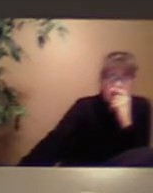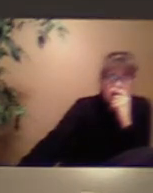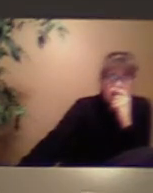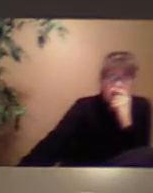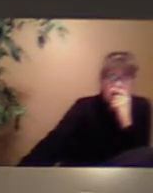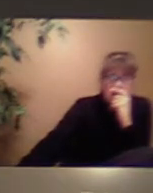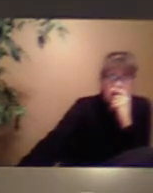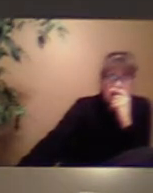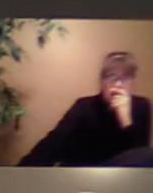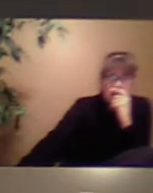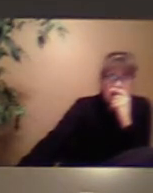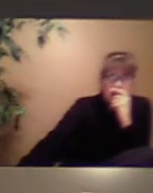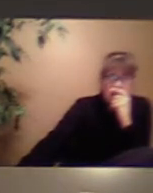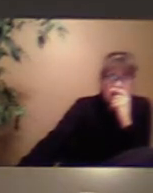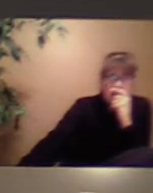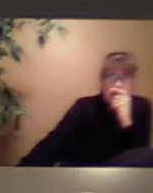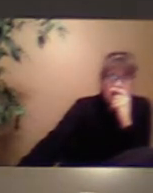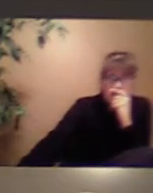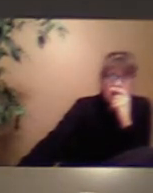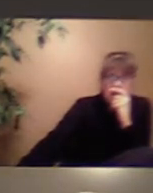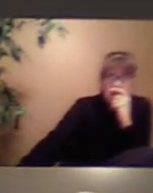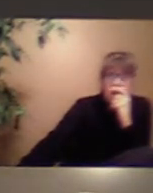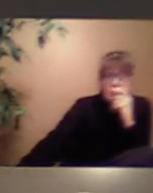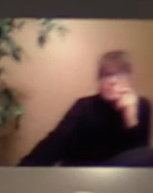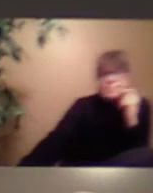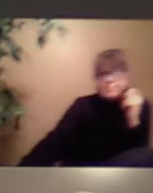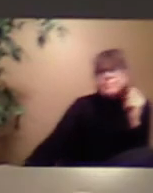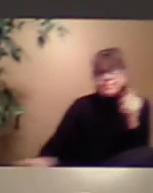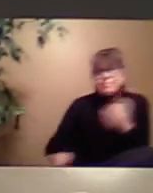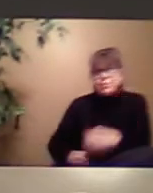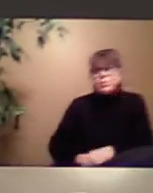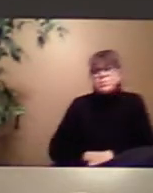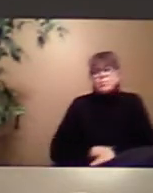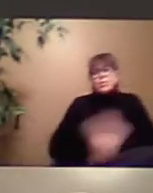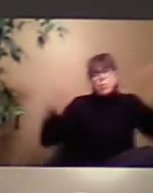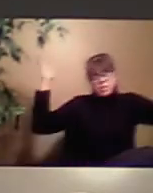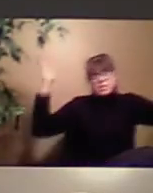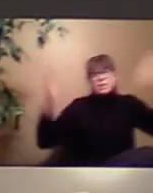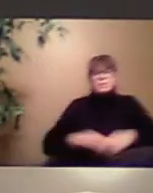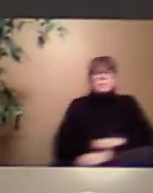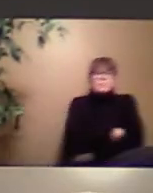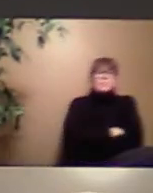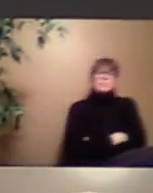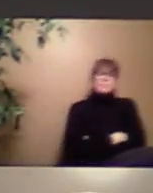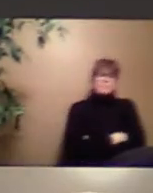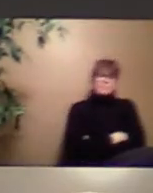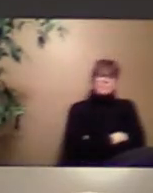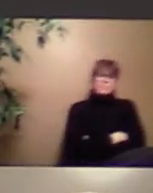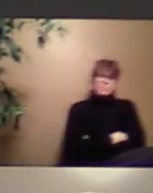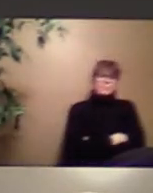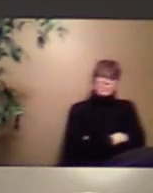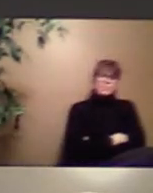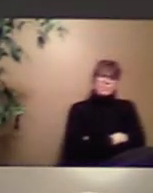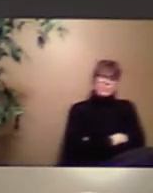meters so that we could qualify for the USDA funding where they, we voted